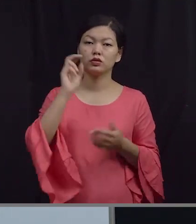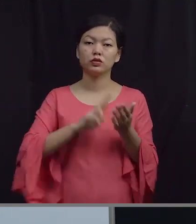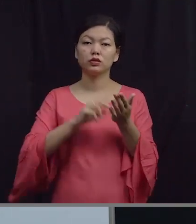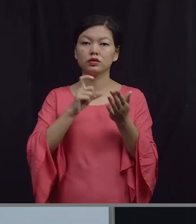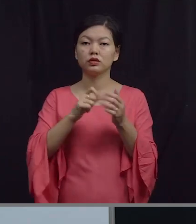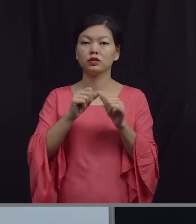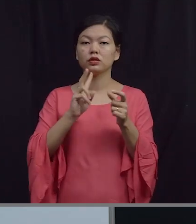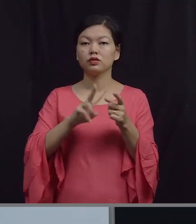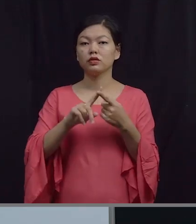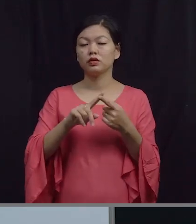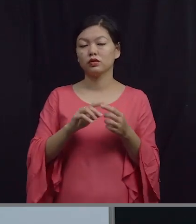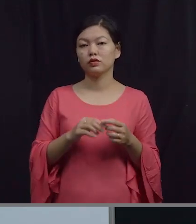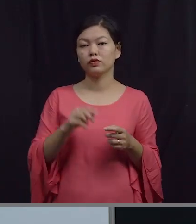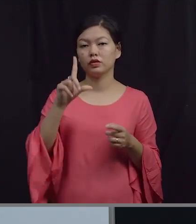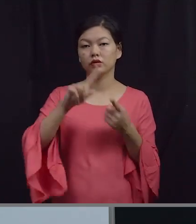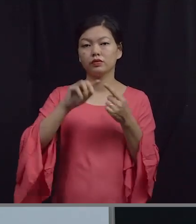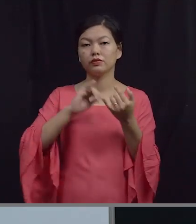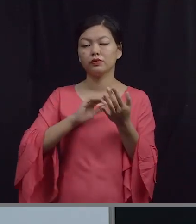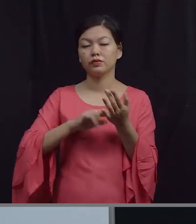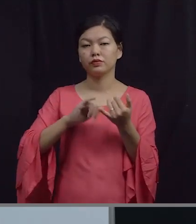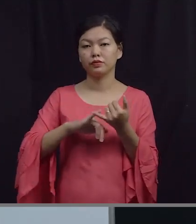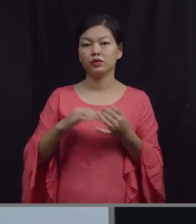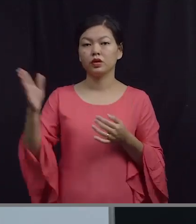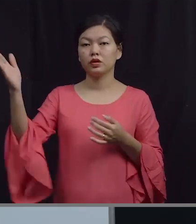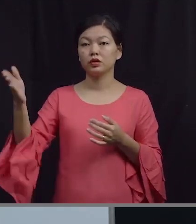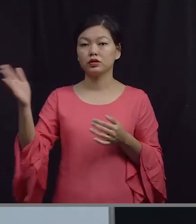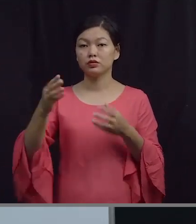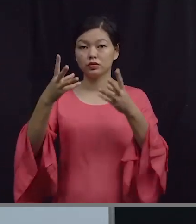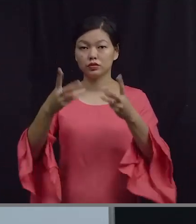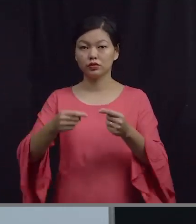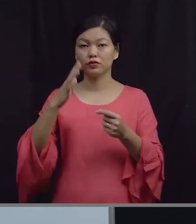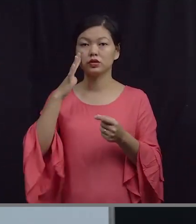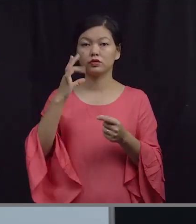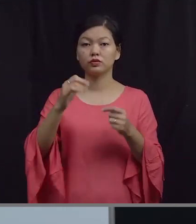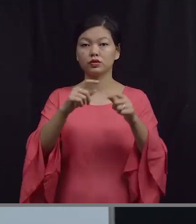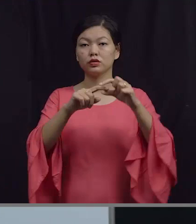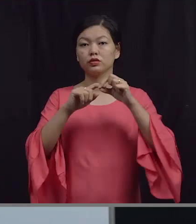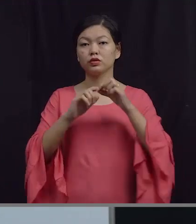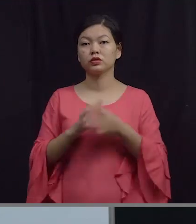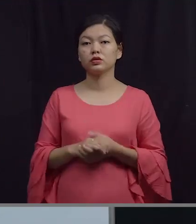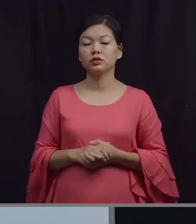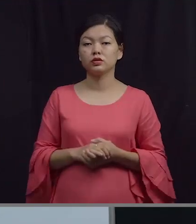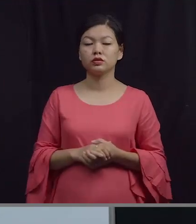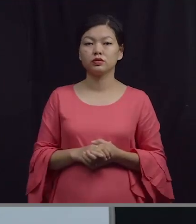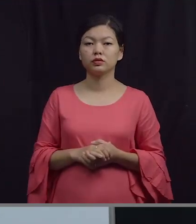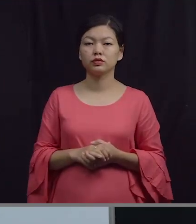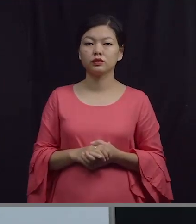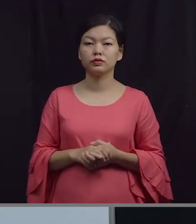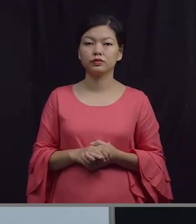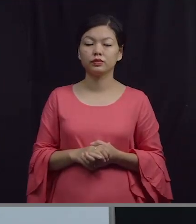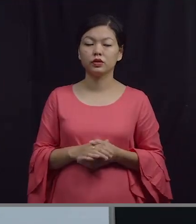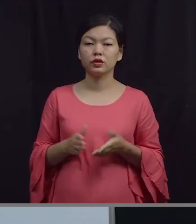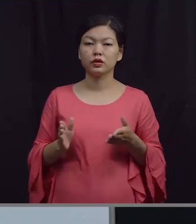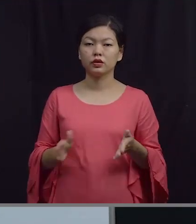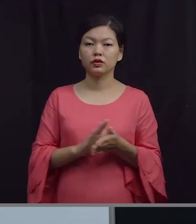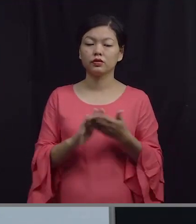Okay, so this is a very important numerical. Okay, so so this is how we have finished